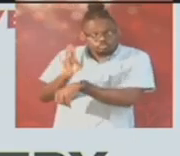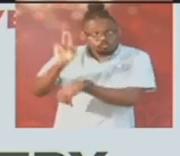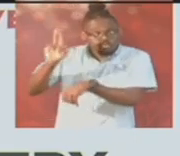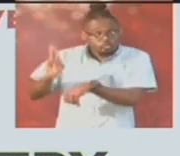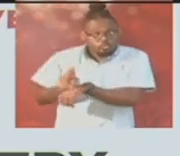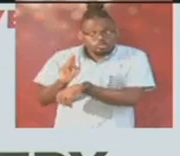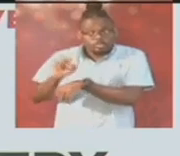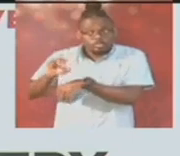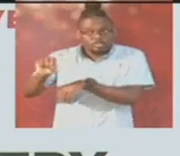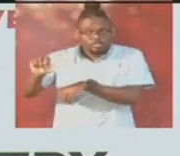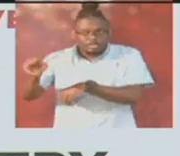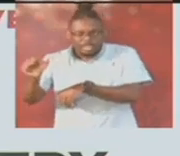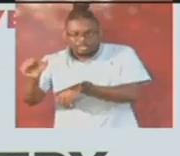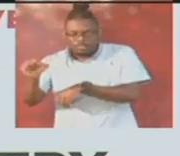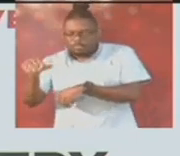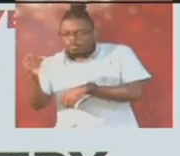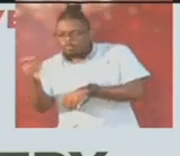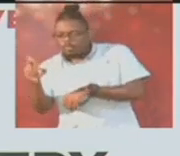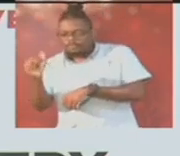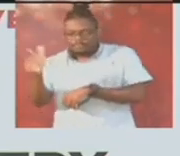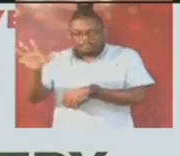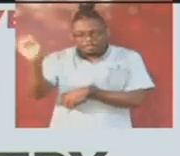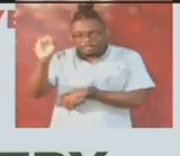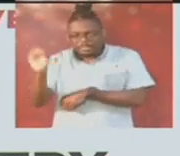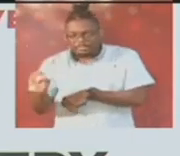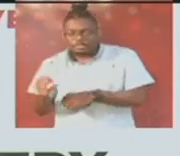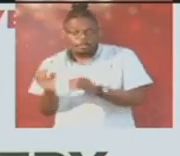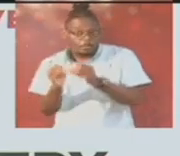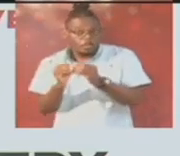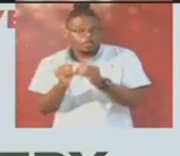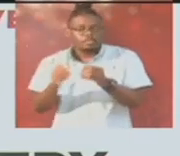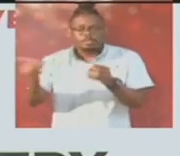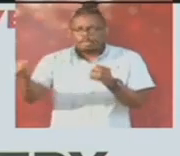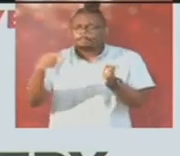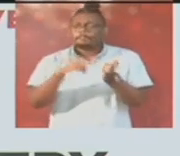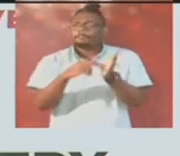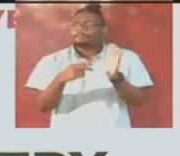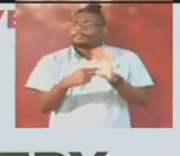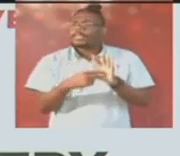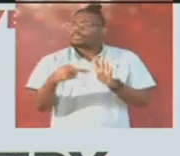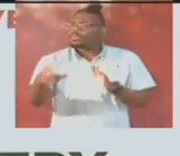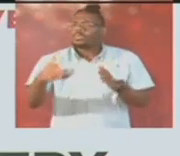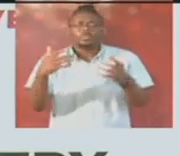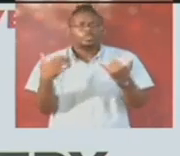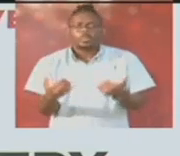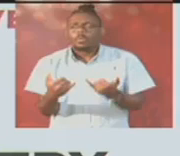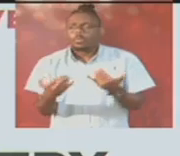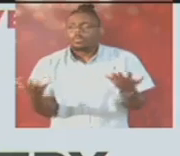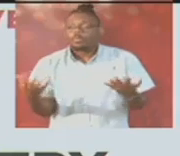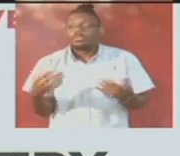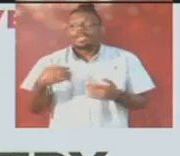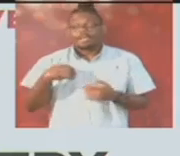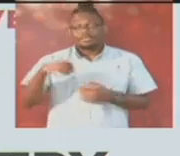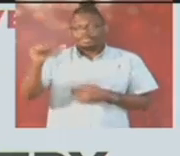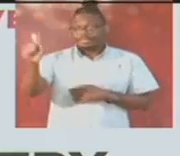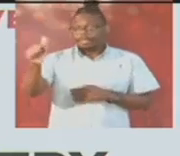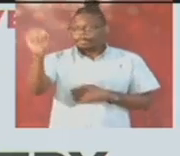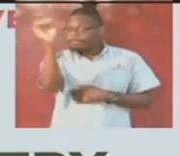to 15% more doses, it meant that we had in country a 10% overage,